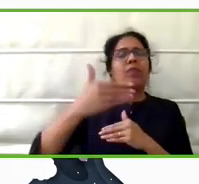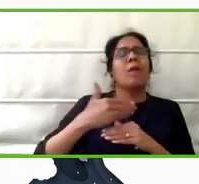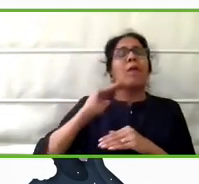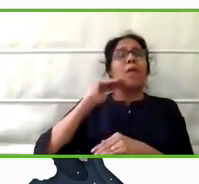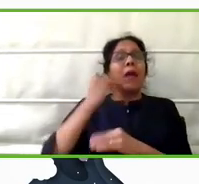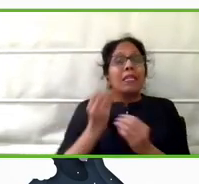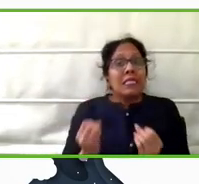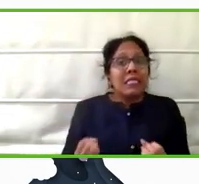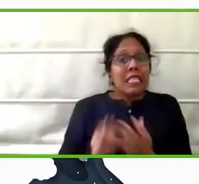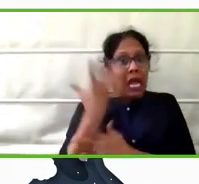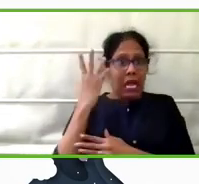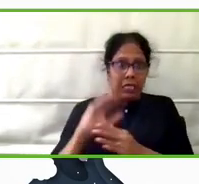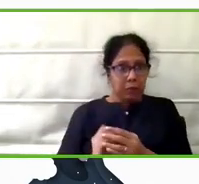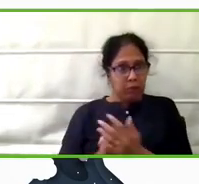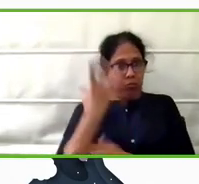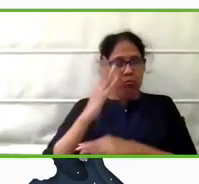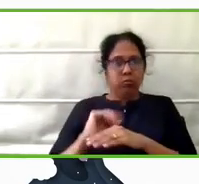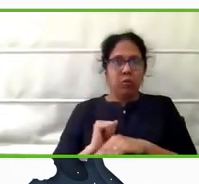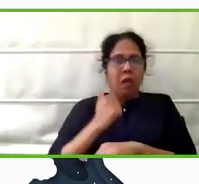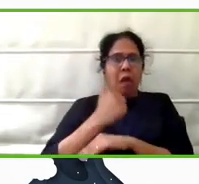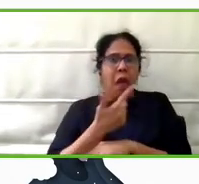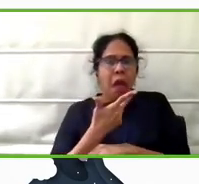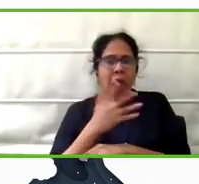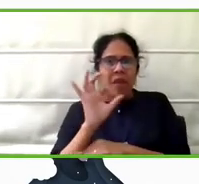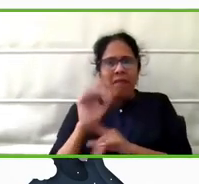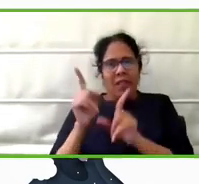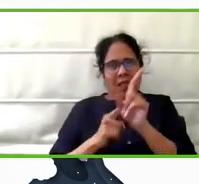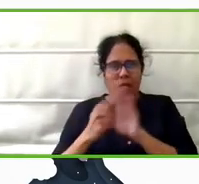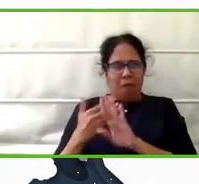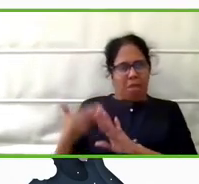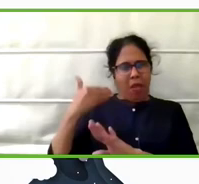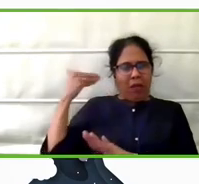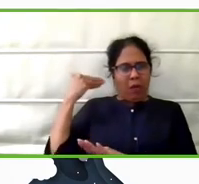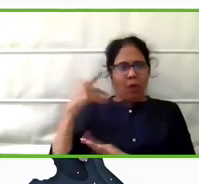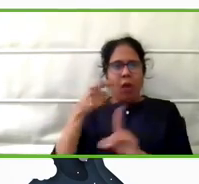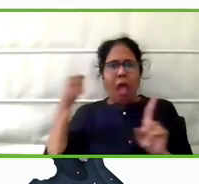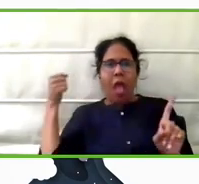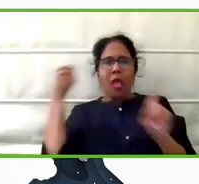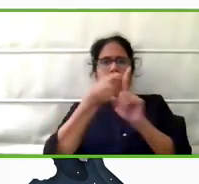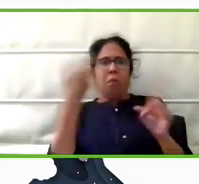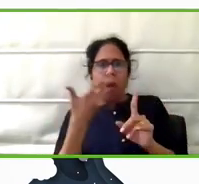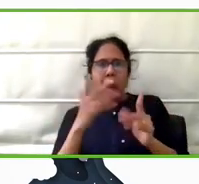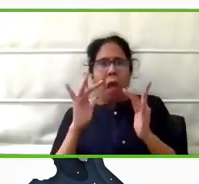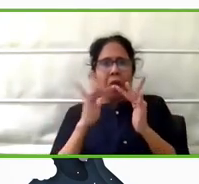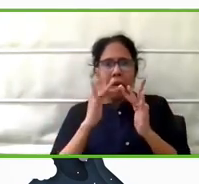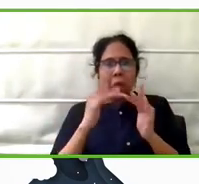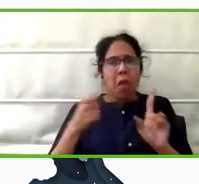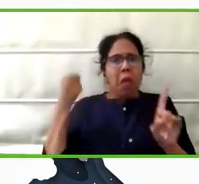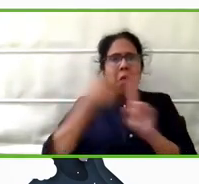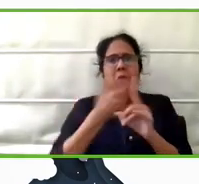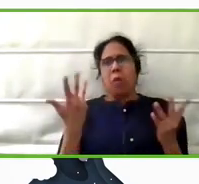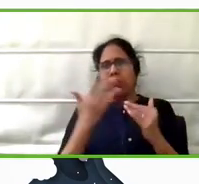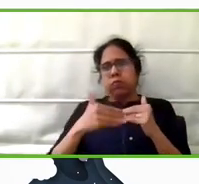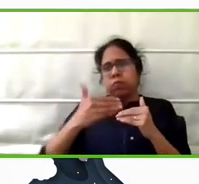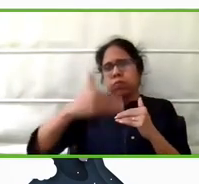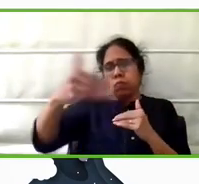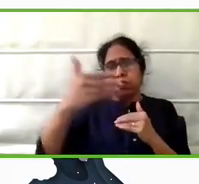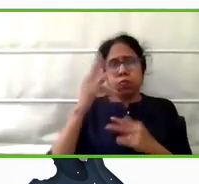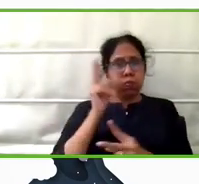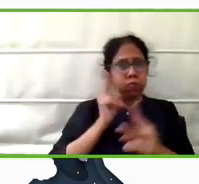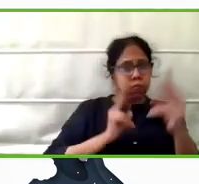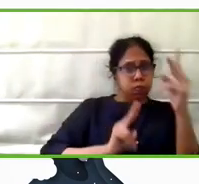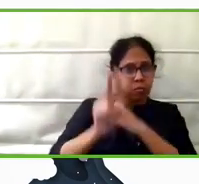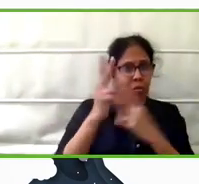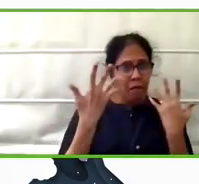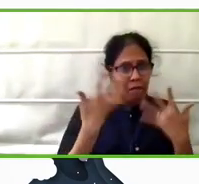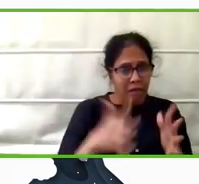when you started 50 years ago, the impact of the internet. And I know it's very hard to, you know, divide the black